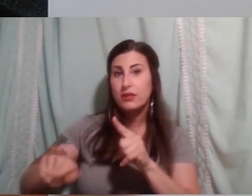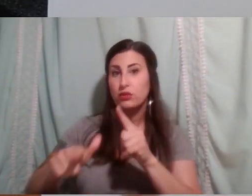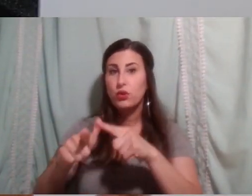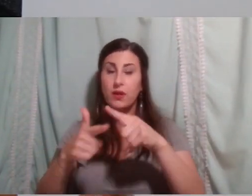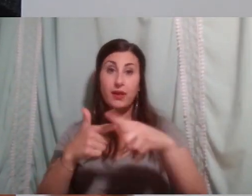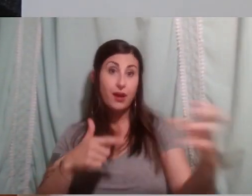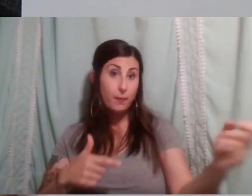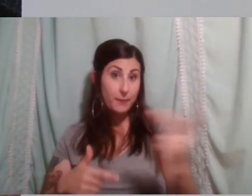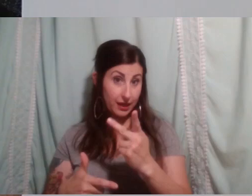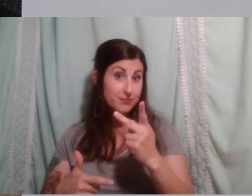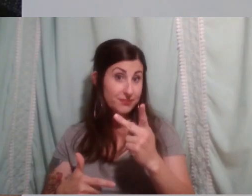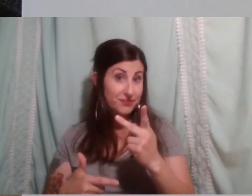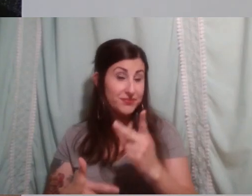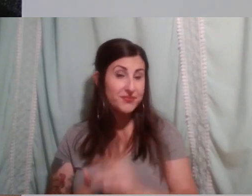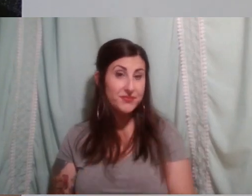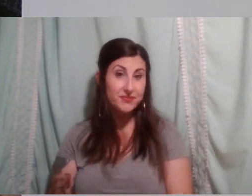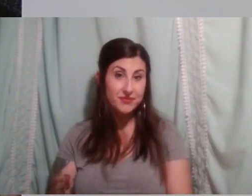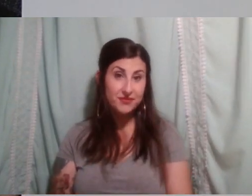and then come back.